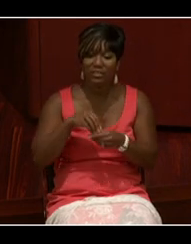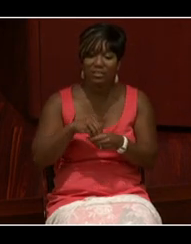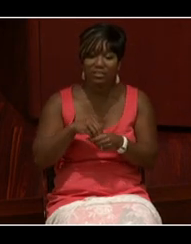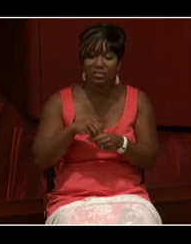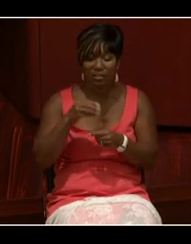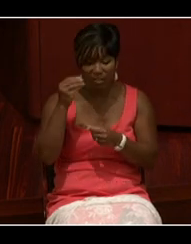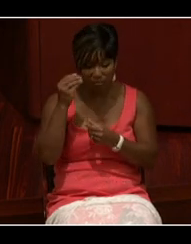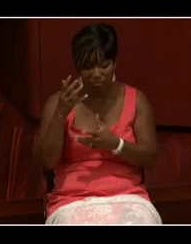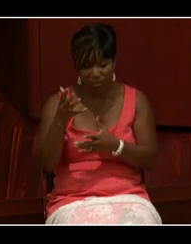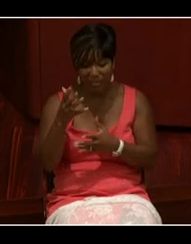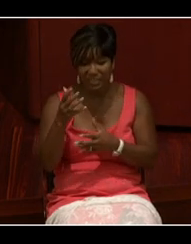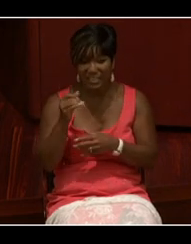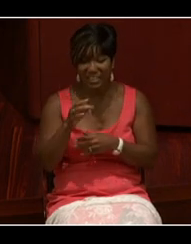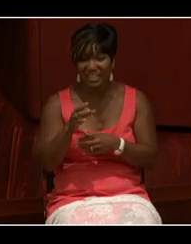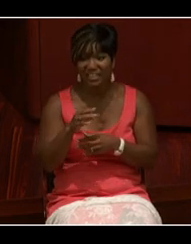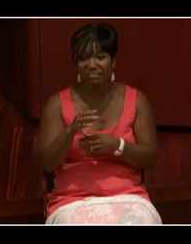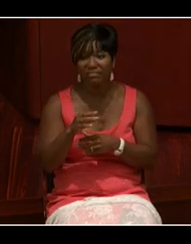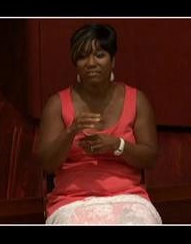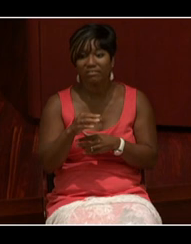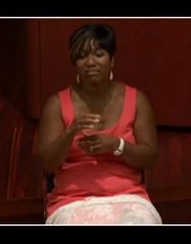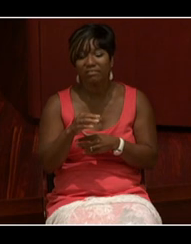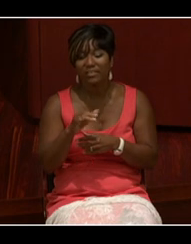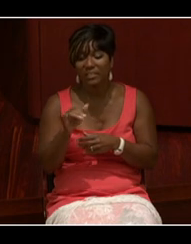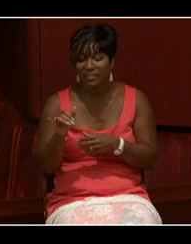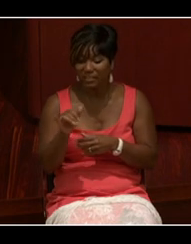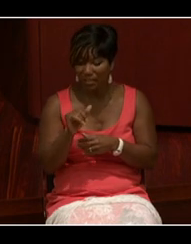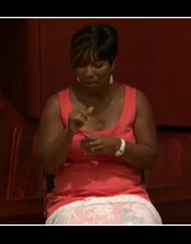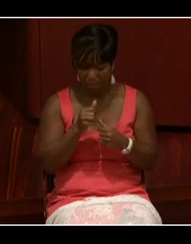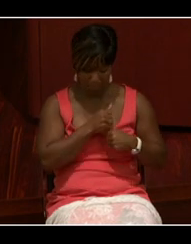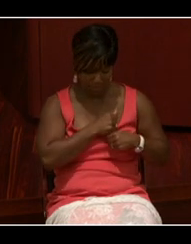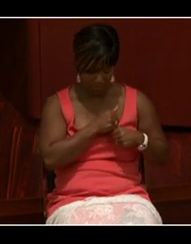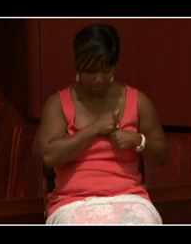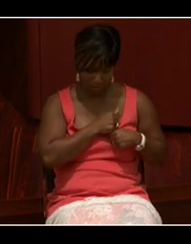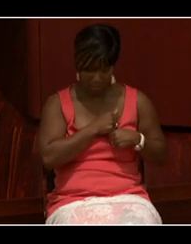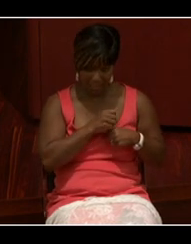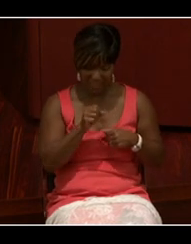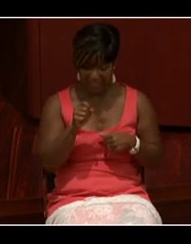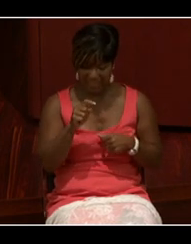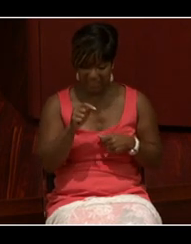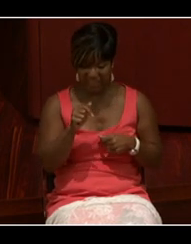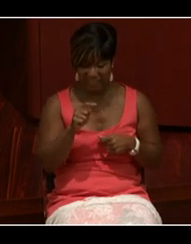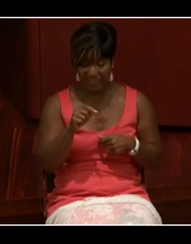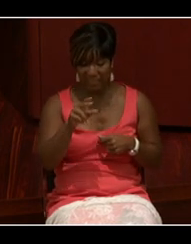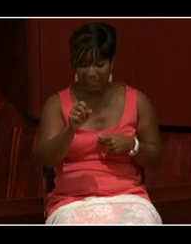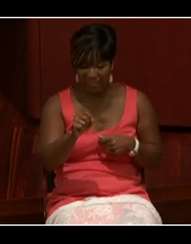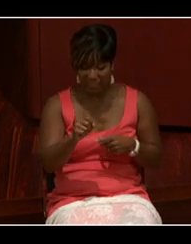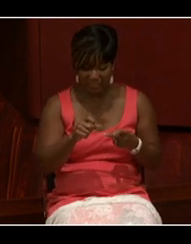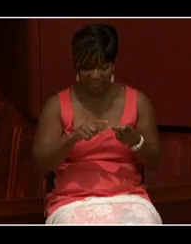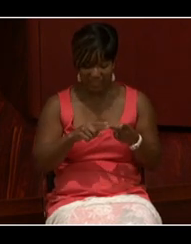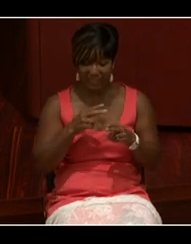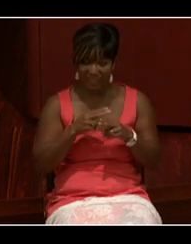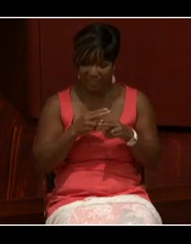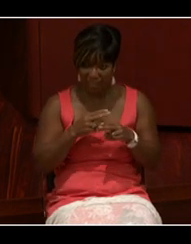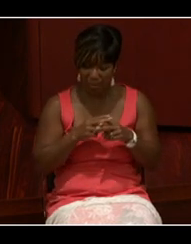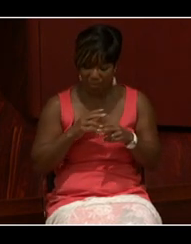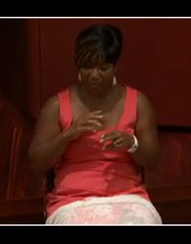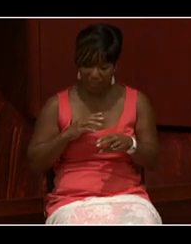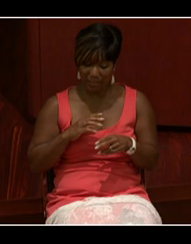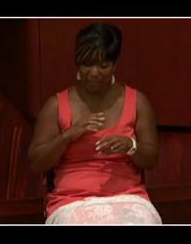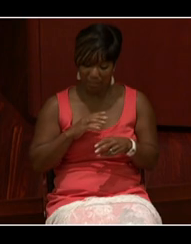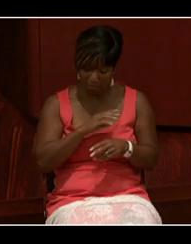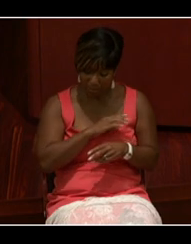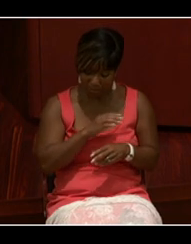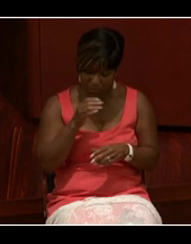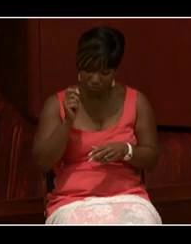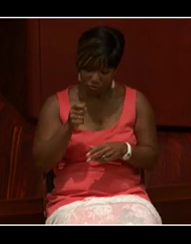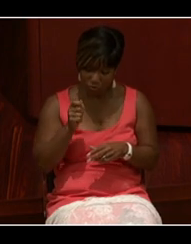it'll include information whether they're a civil or military status in prison, the name of the committing judge and district attorney, the place of